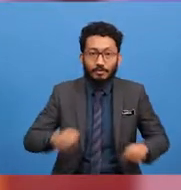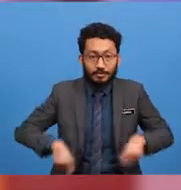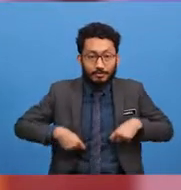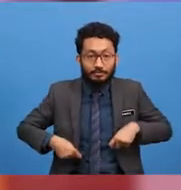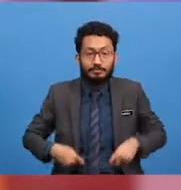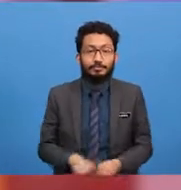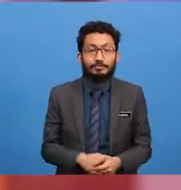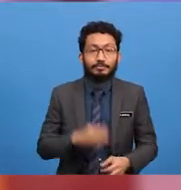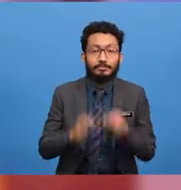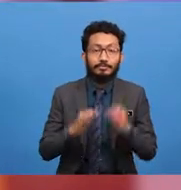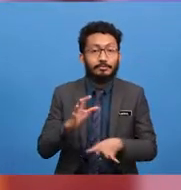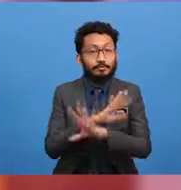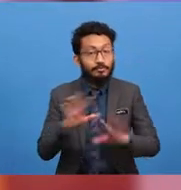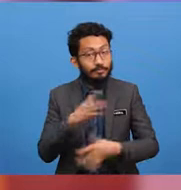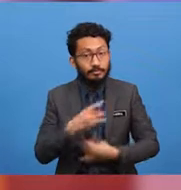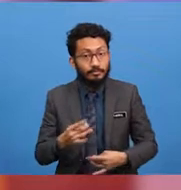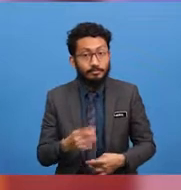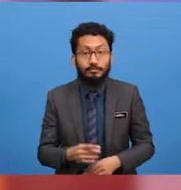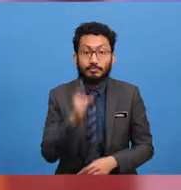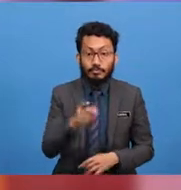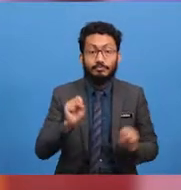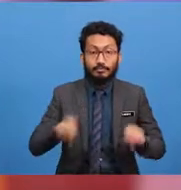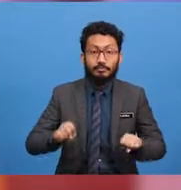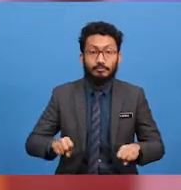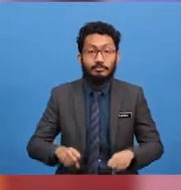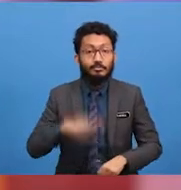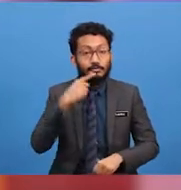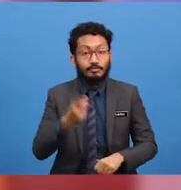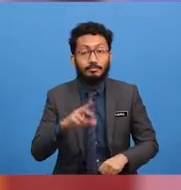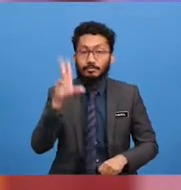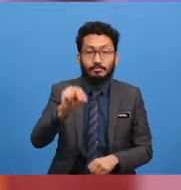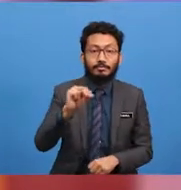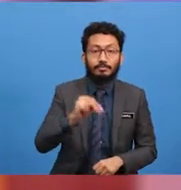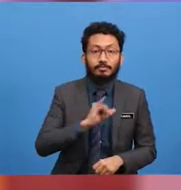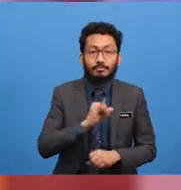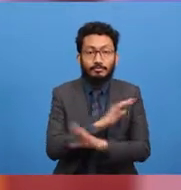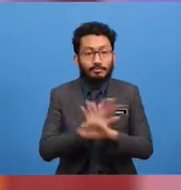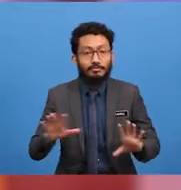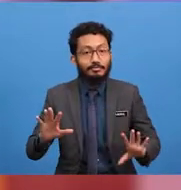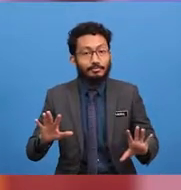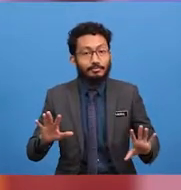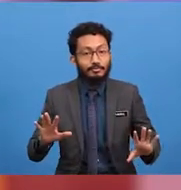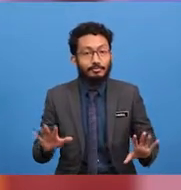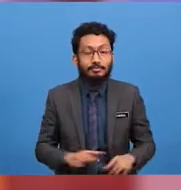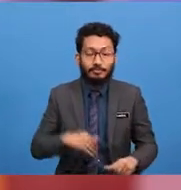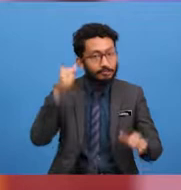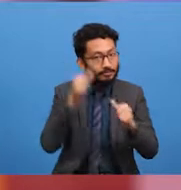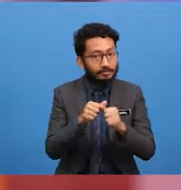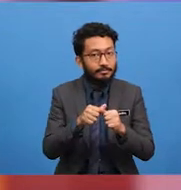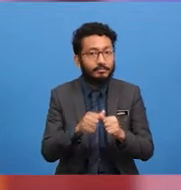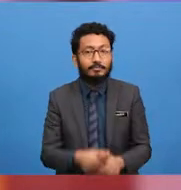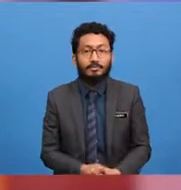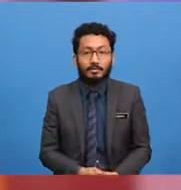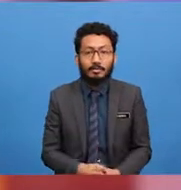you don't like these trousers, you can simply say, no, I don't. Remember, there's